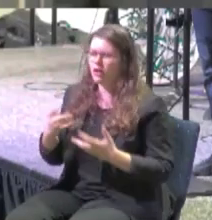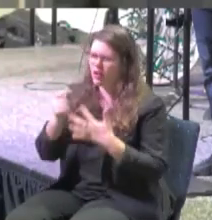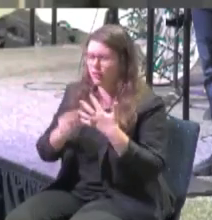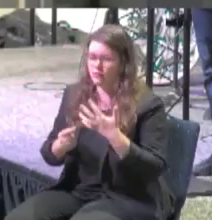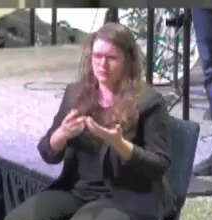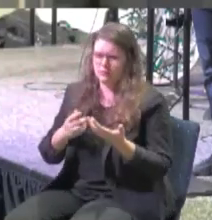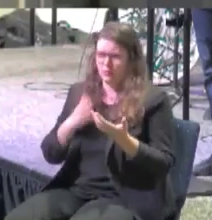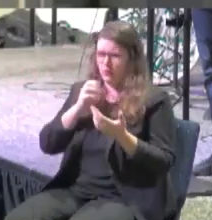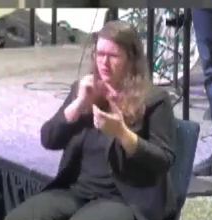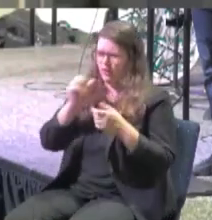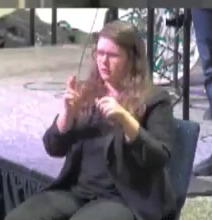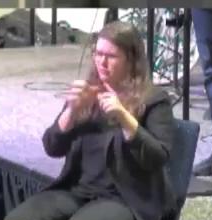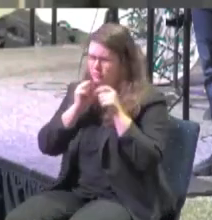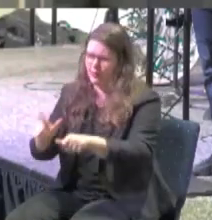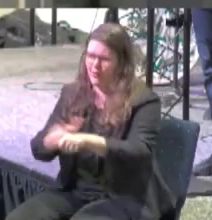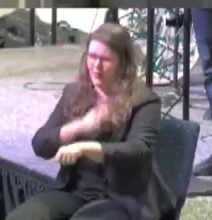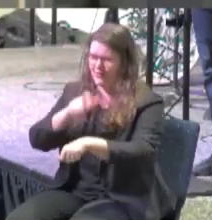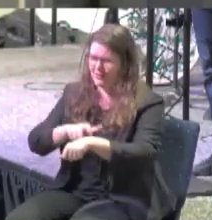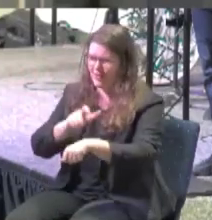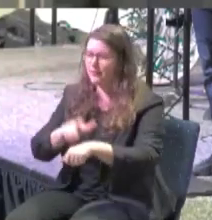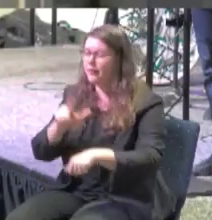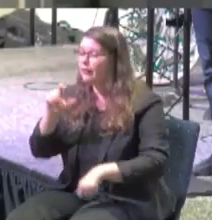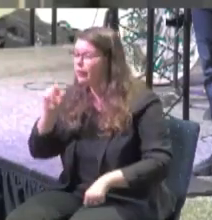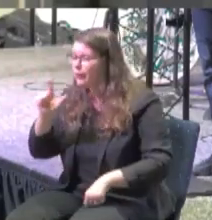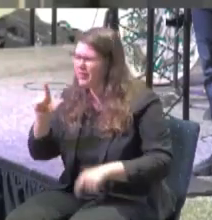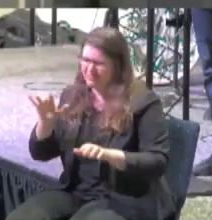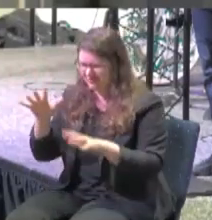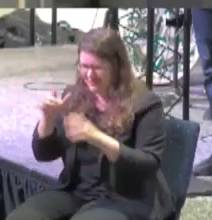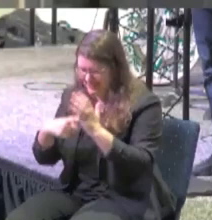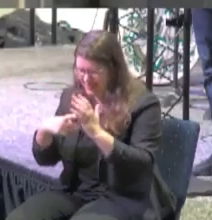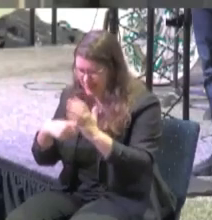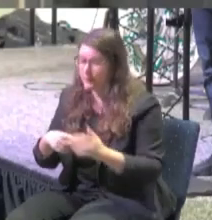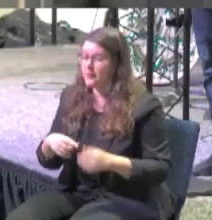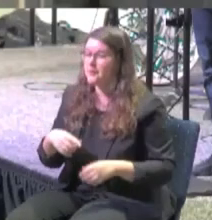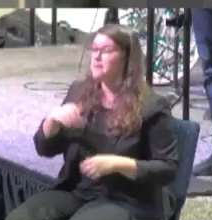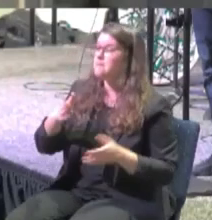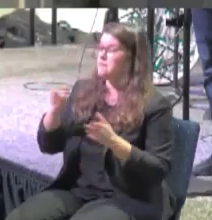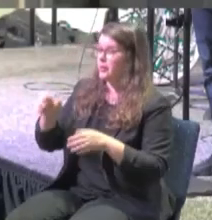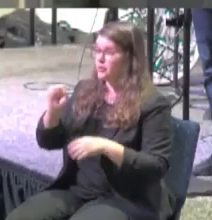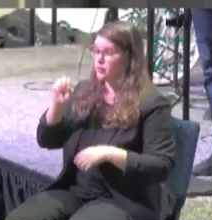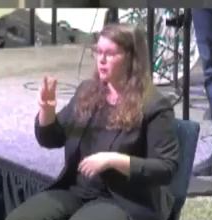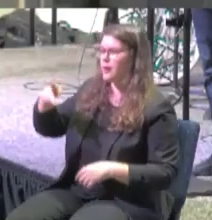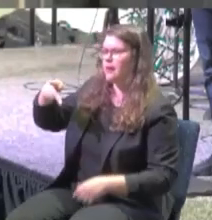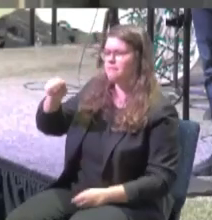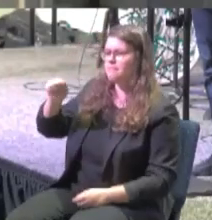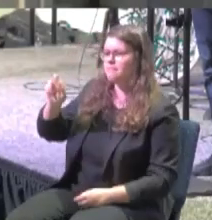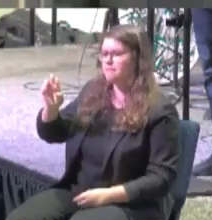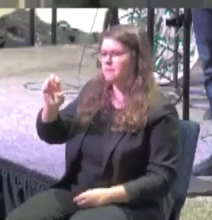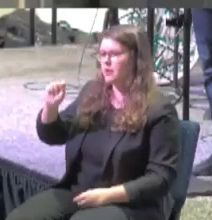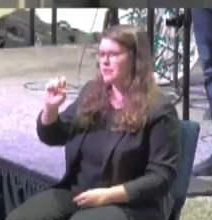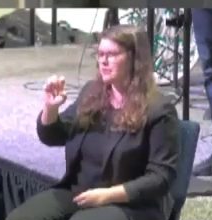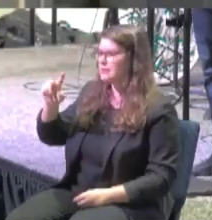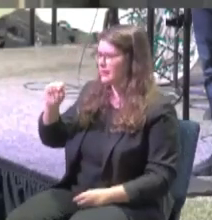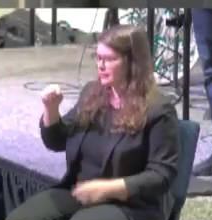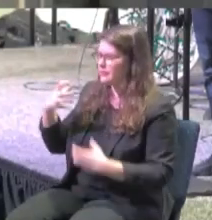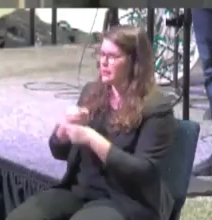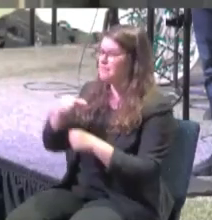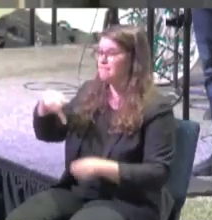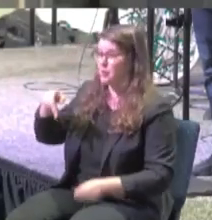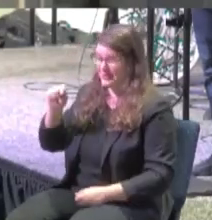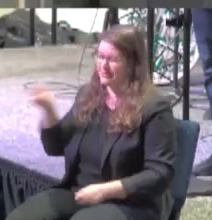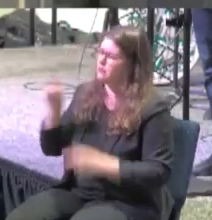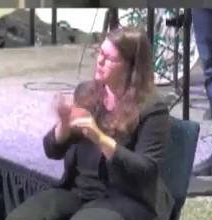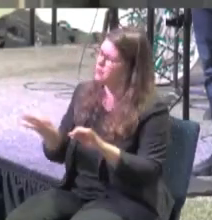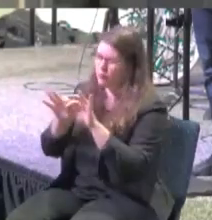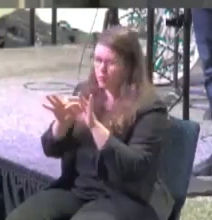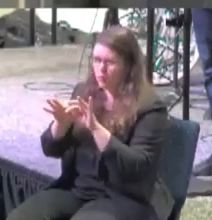at me. Those kind of things. Paratext is extremely important. I think probably, despite ourselves, we probably need to increase our use